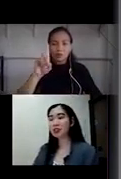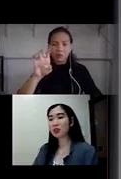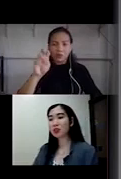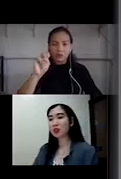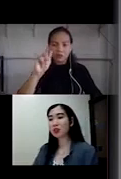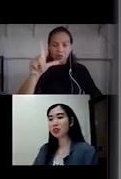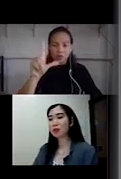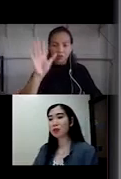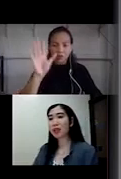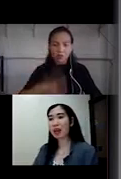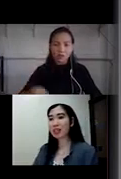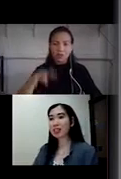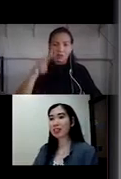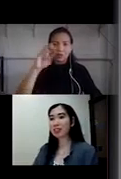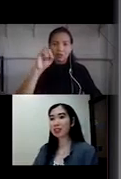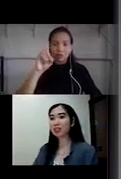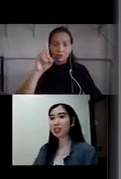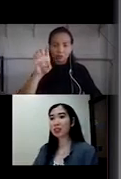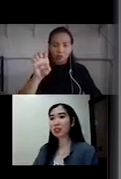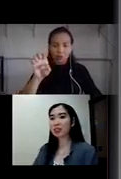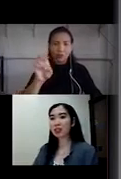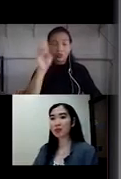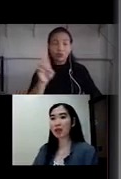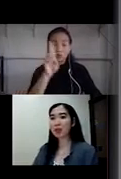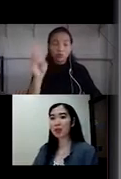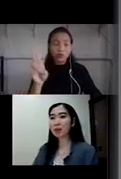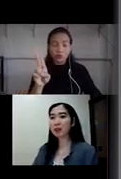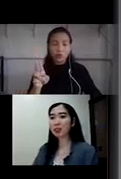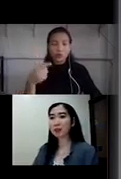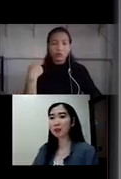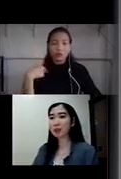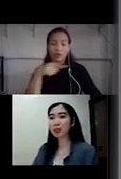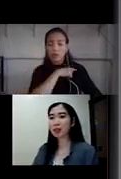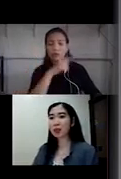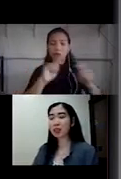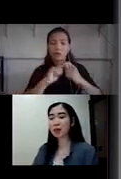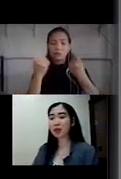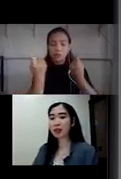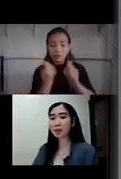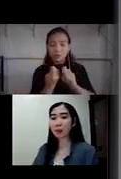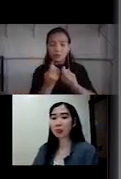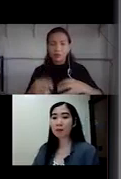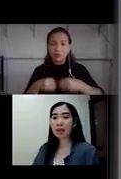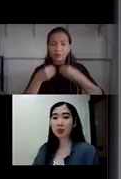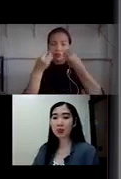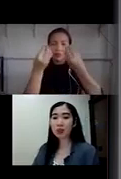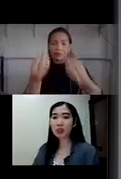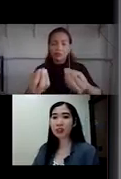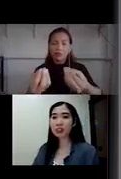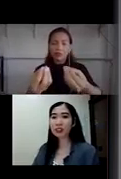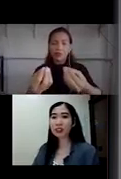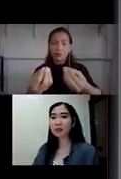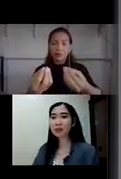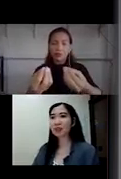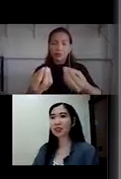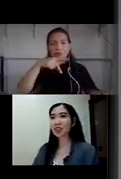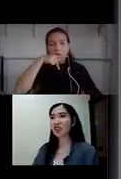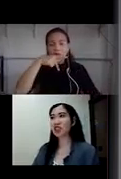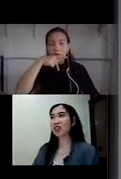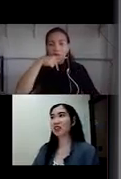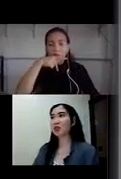is used by us dun sa team namin pag nagbibigay kami ng mga passwords, ng